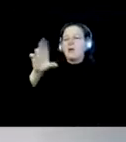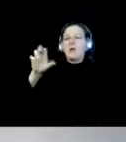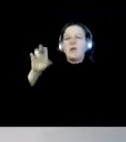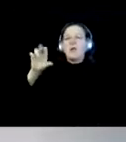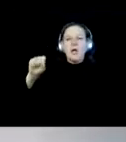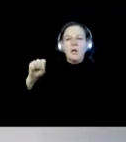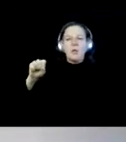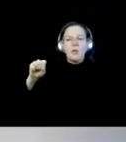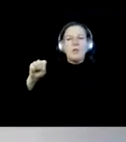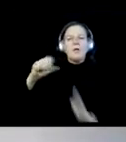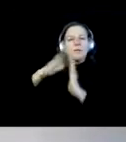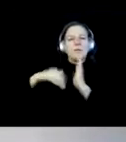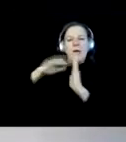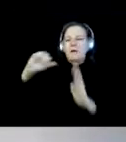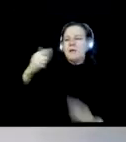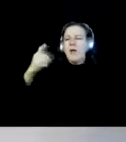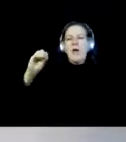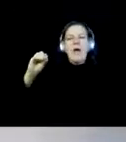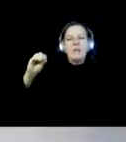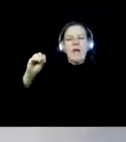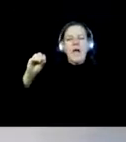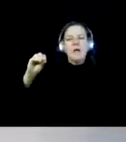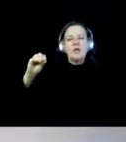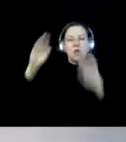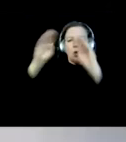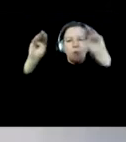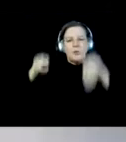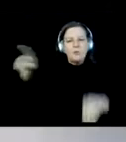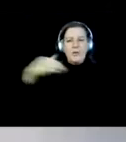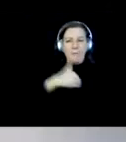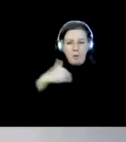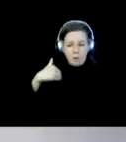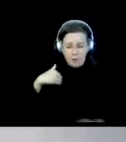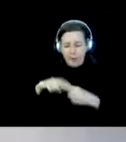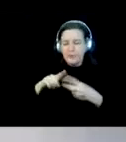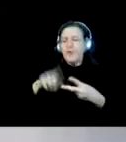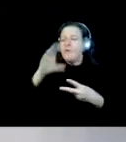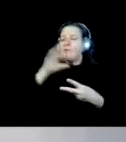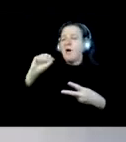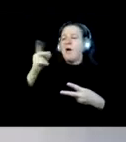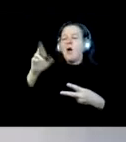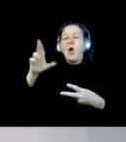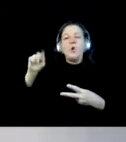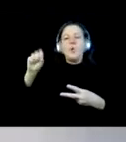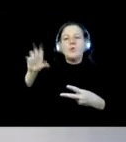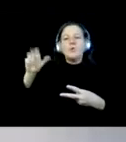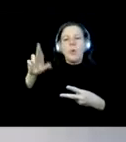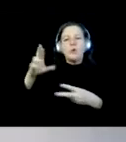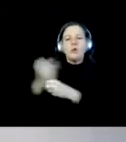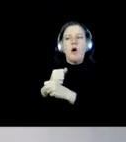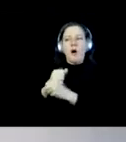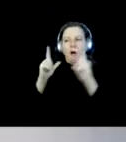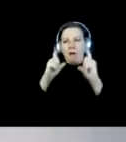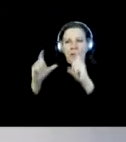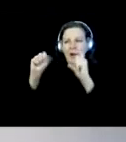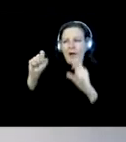in Toronto, and this old sports car that I got in a photo studio and shot. And